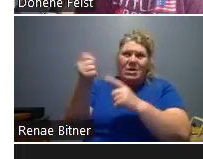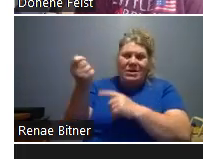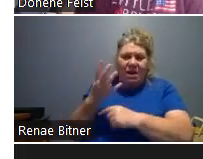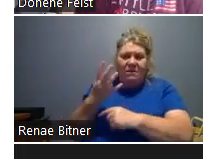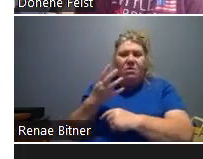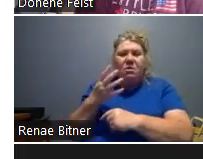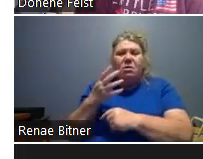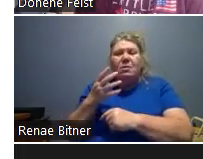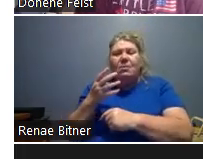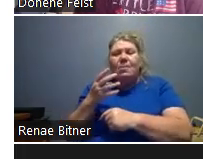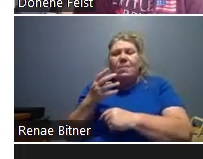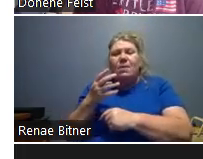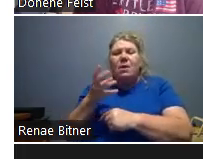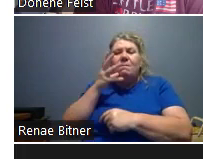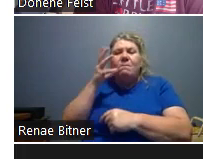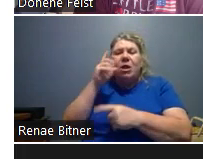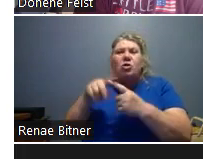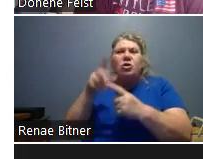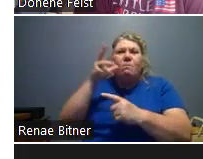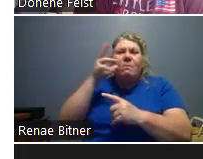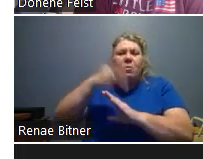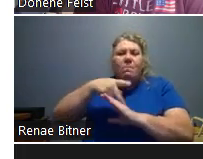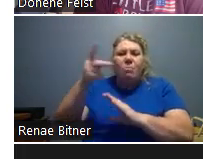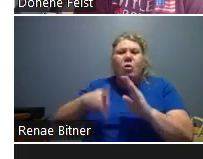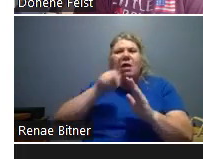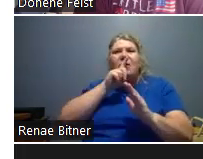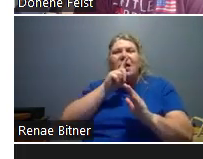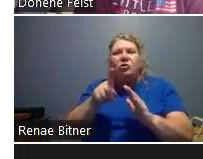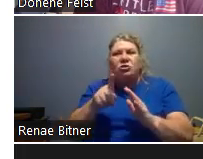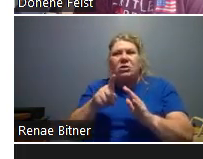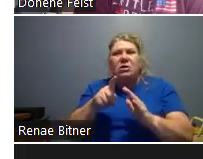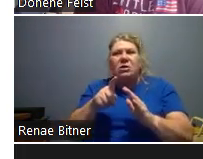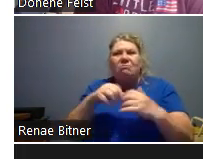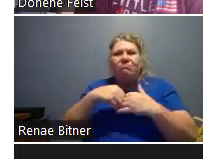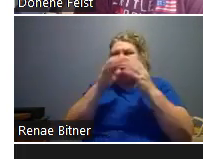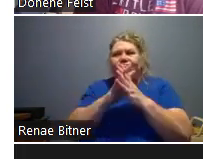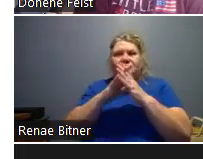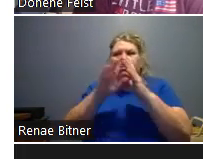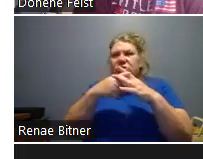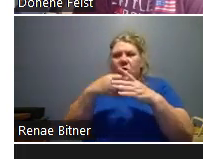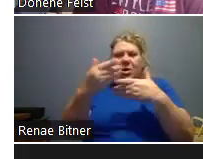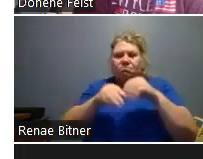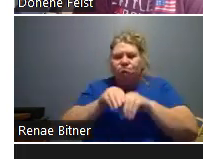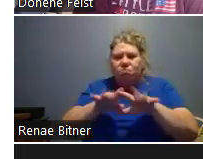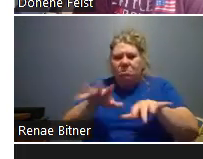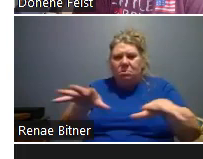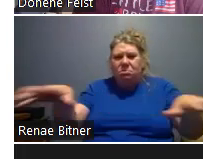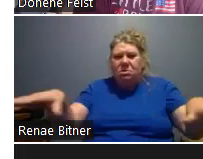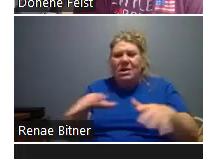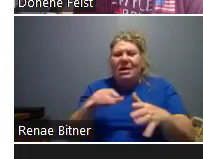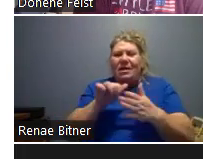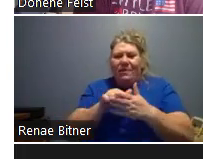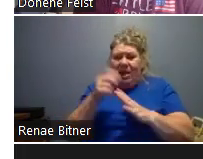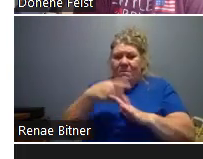when the parent-to-parent program actually took off. So that